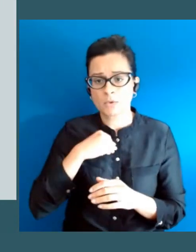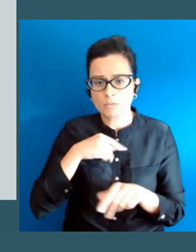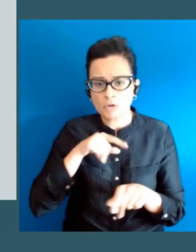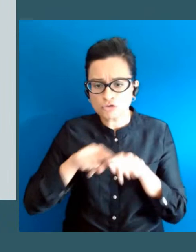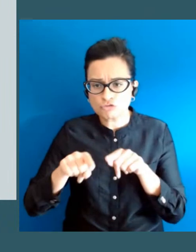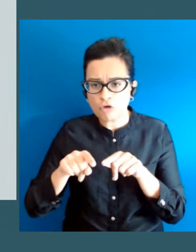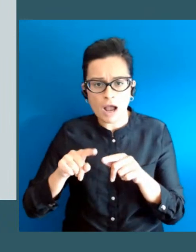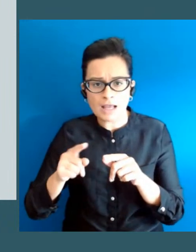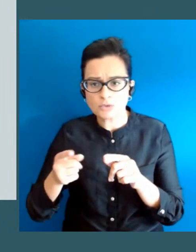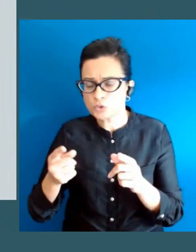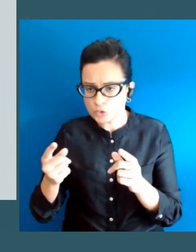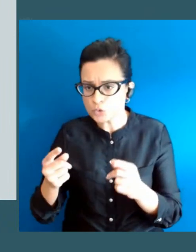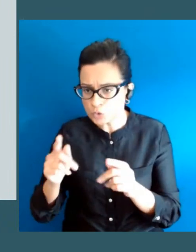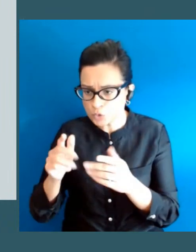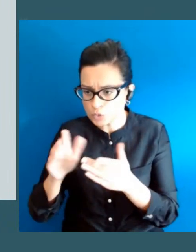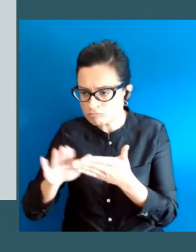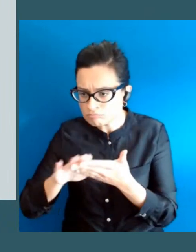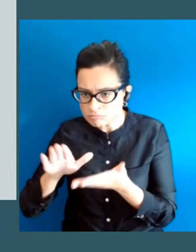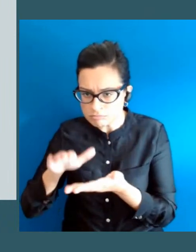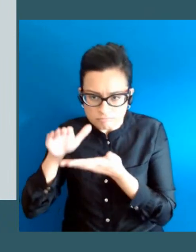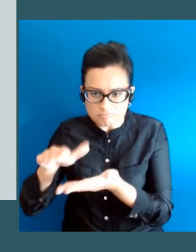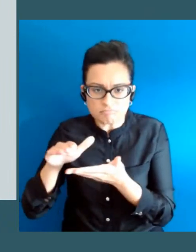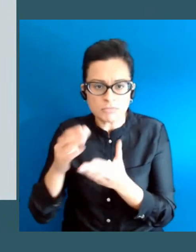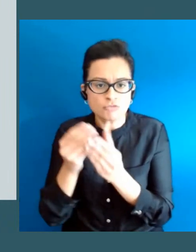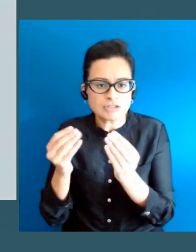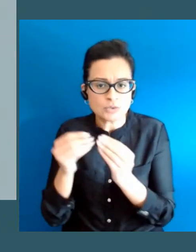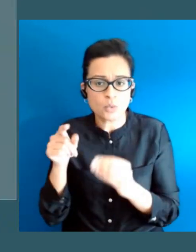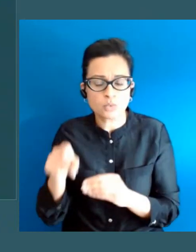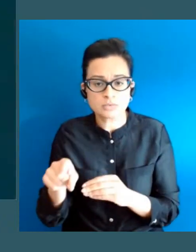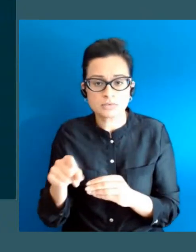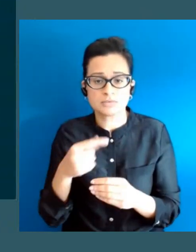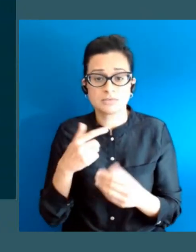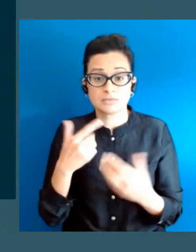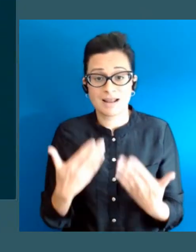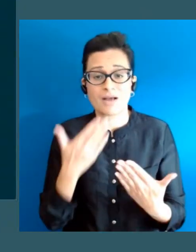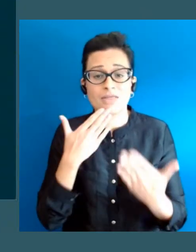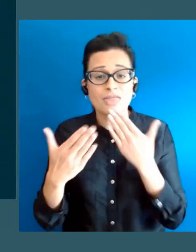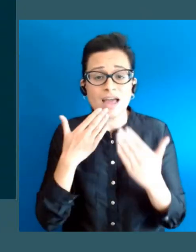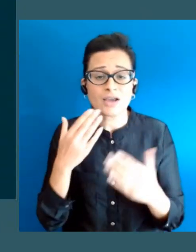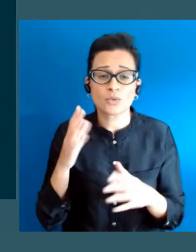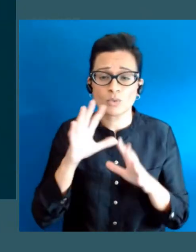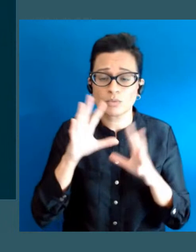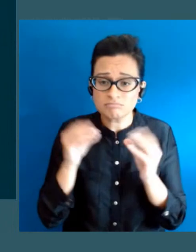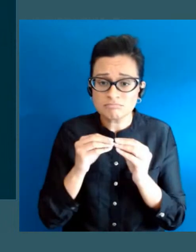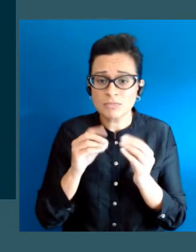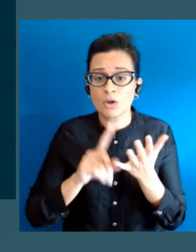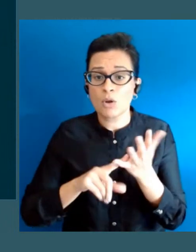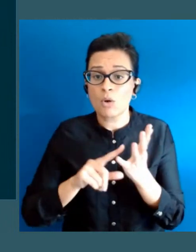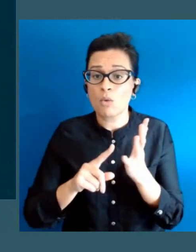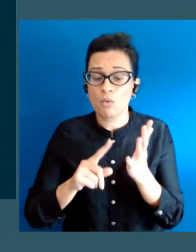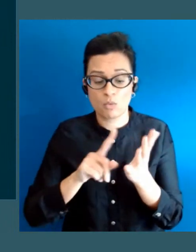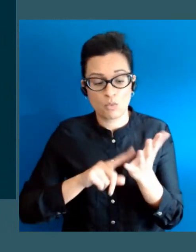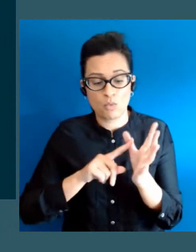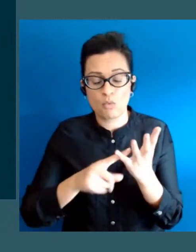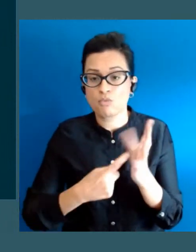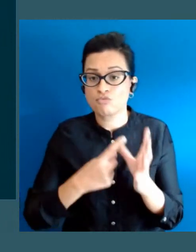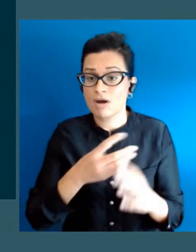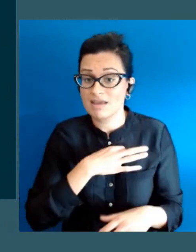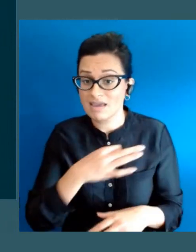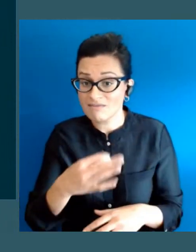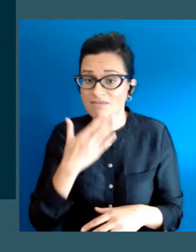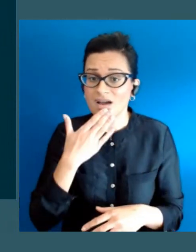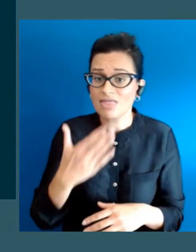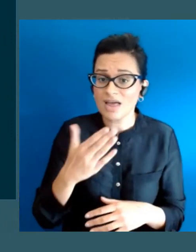gap. But just leaves me to say thank you very much. Thank you, Laura, for the invite to talk today, and thank you very much for